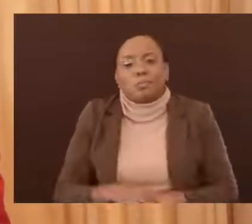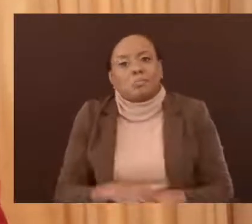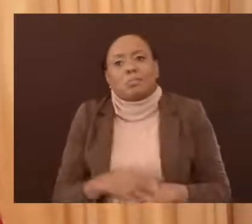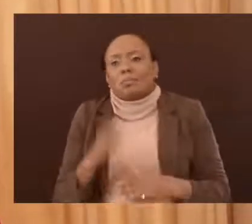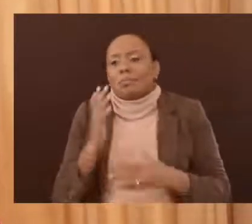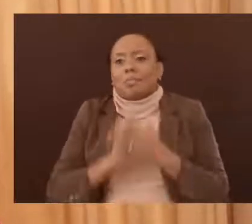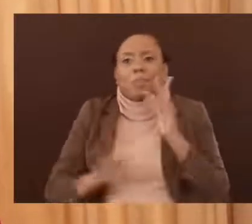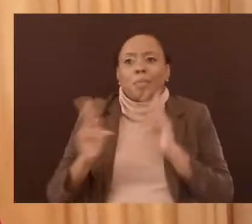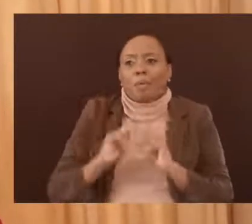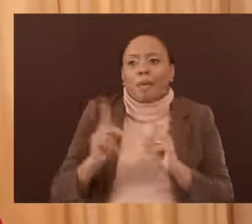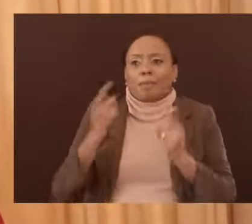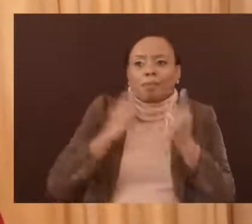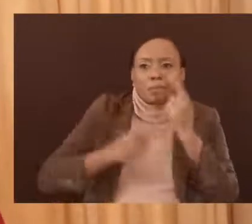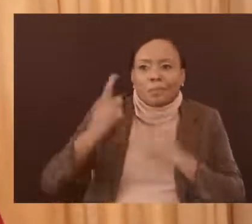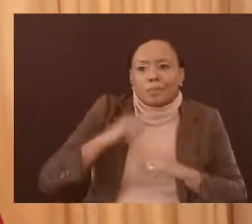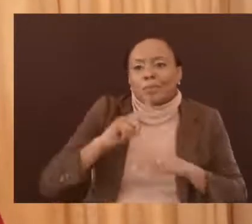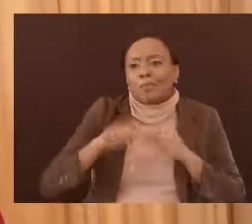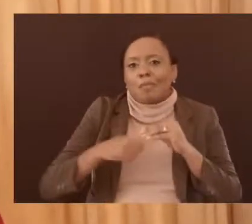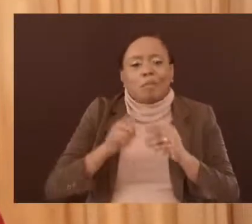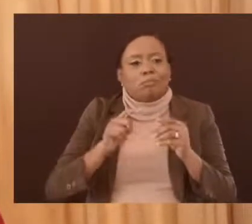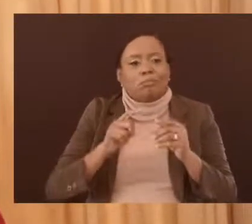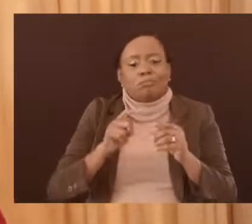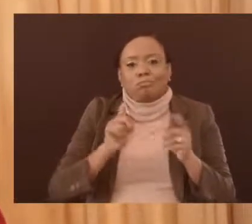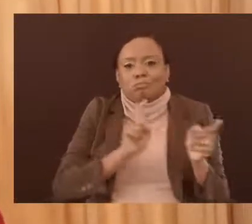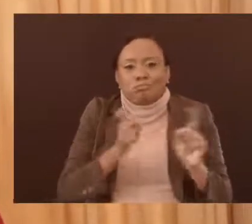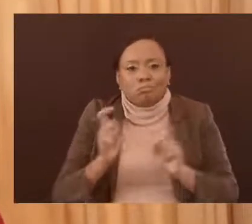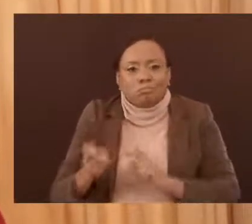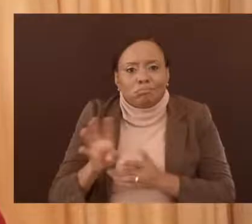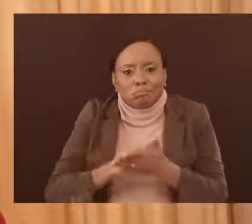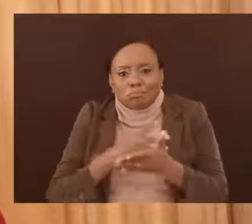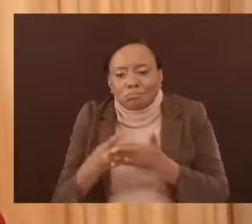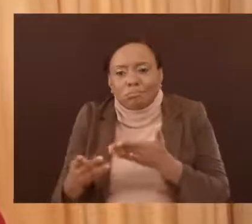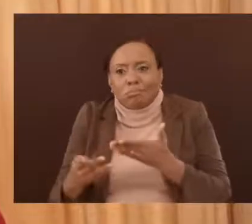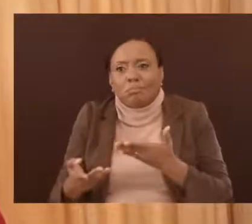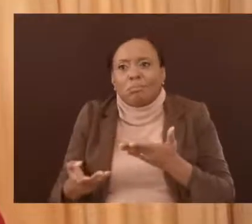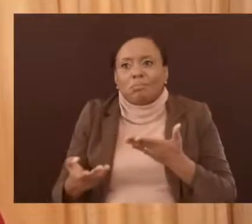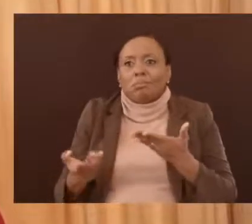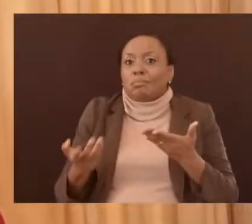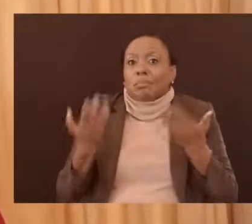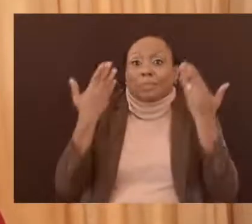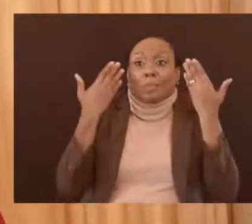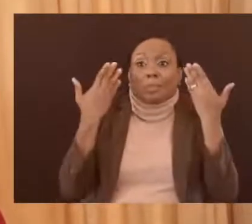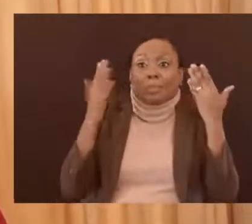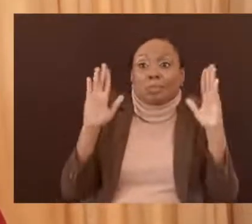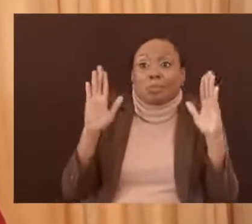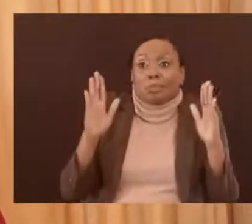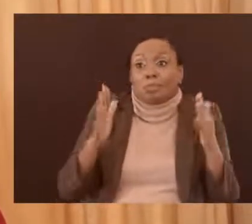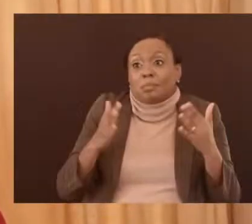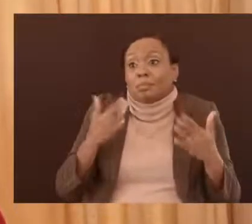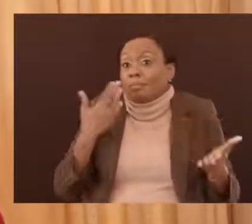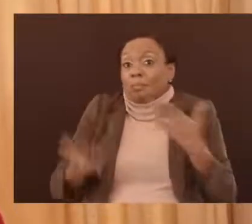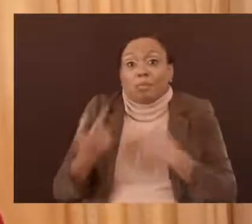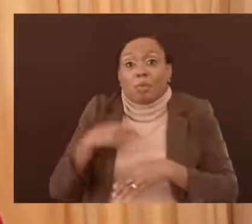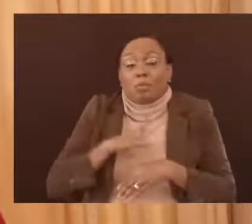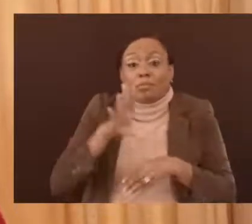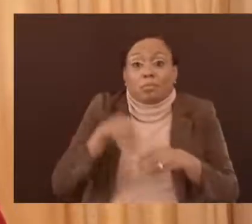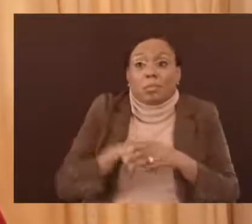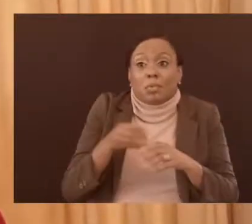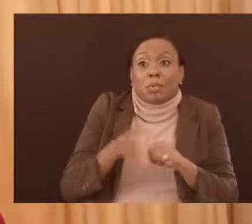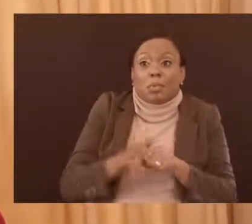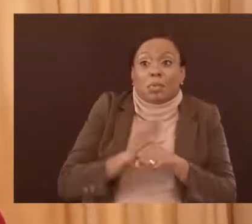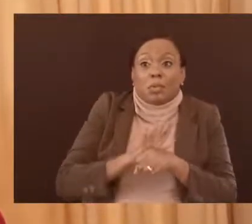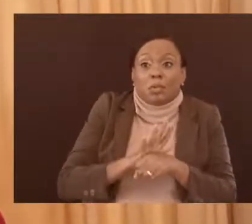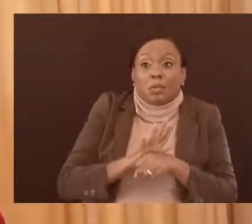reform process to take place, the truth of the matter is we may be in this situation with COVID-19 for longer than expected. Some people are